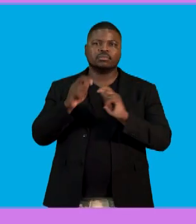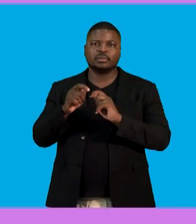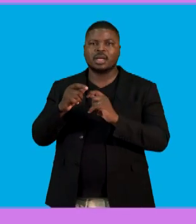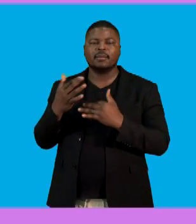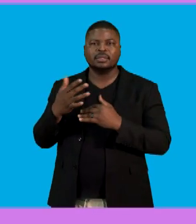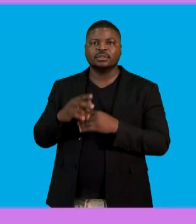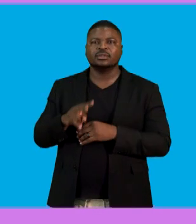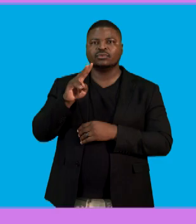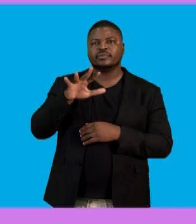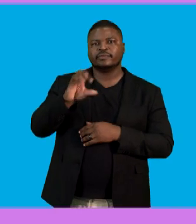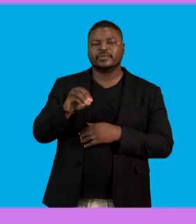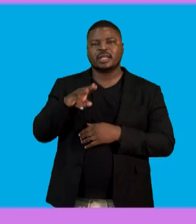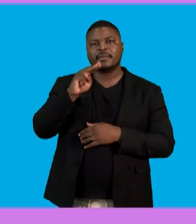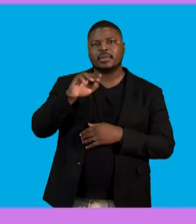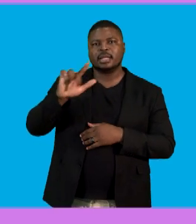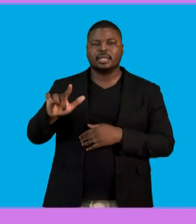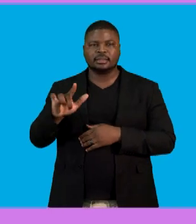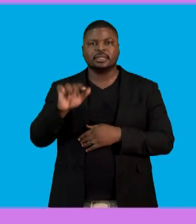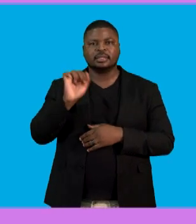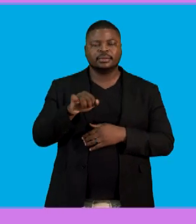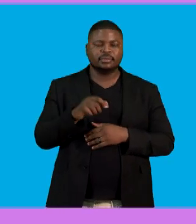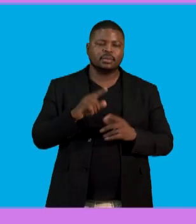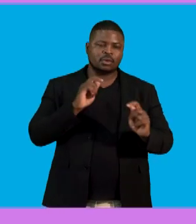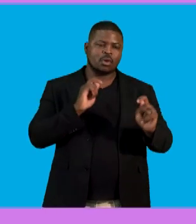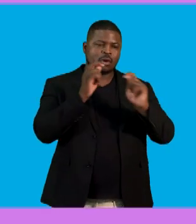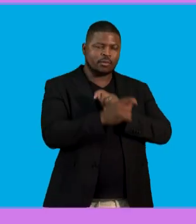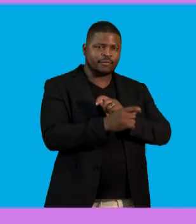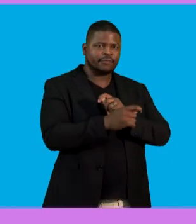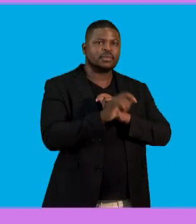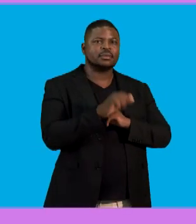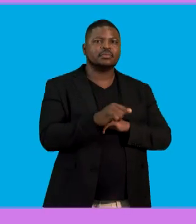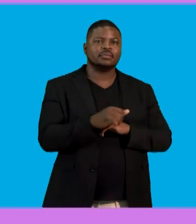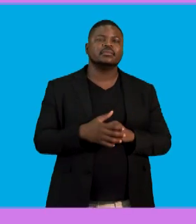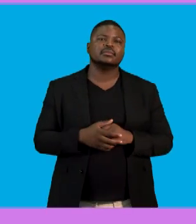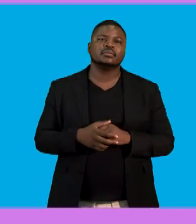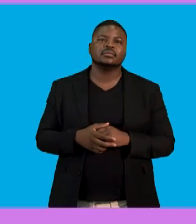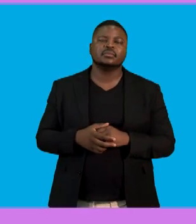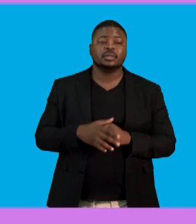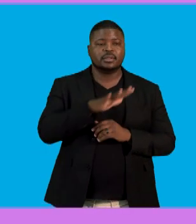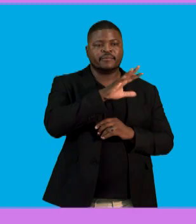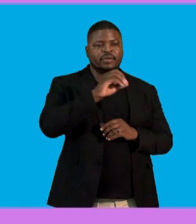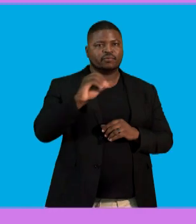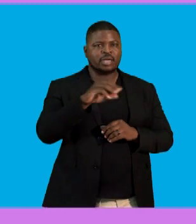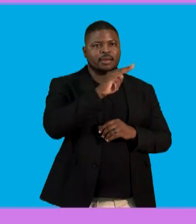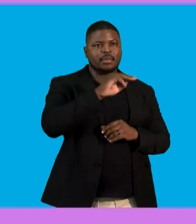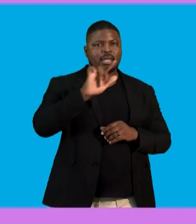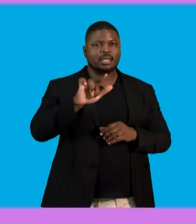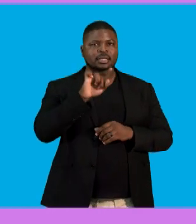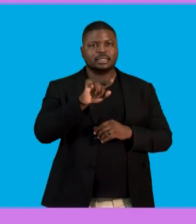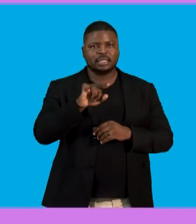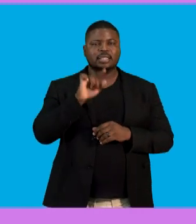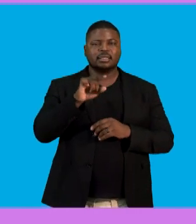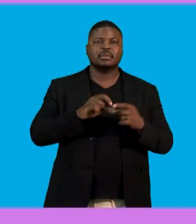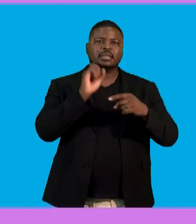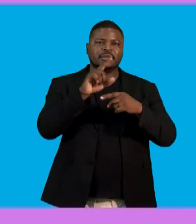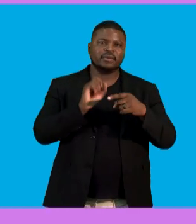are we calculating for? We are converting from milliliter to cups. So how many milliliters are we converting? 500 milliliters. We divide it by the